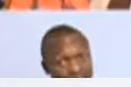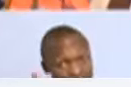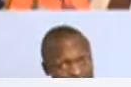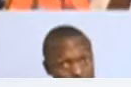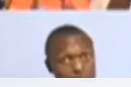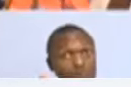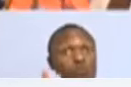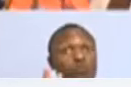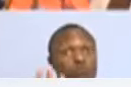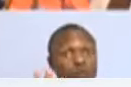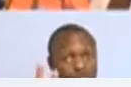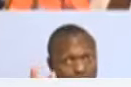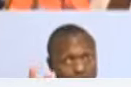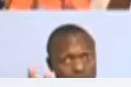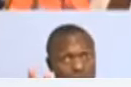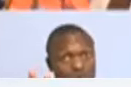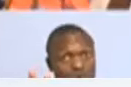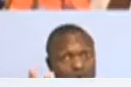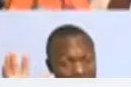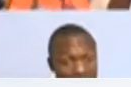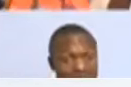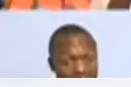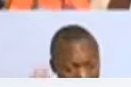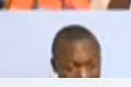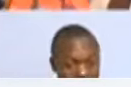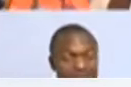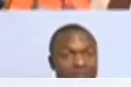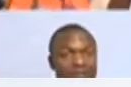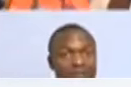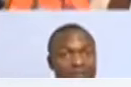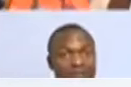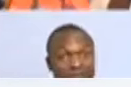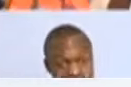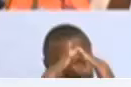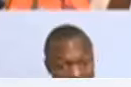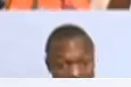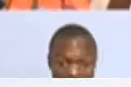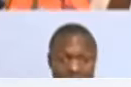242,000 beneficiary households are being supported out of the number